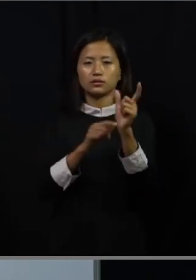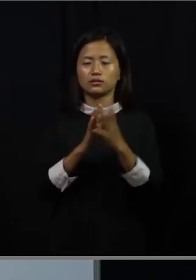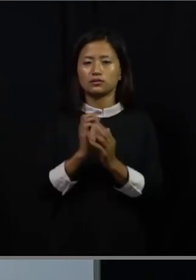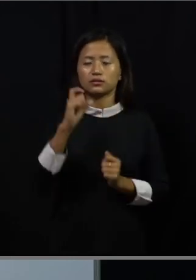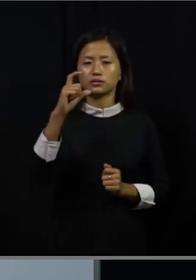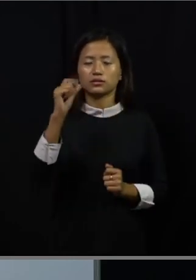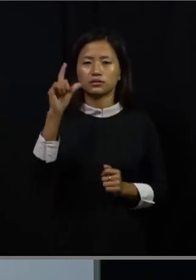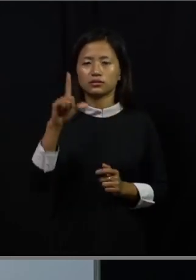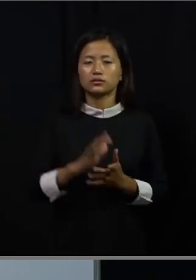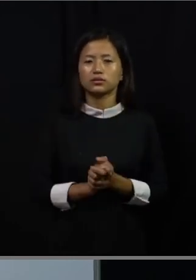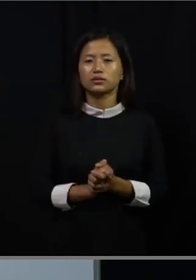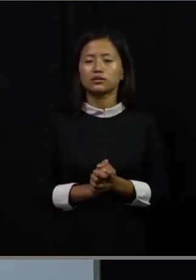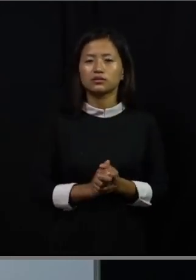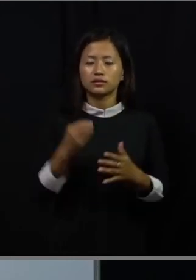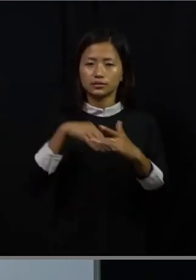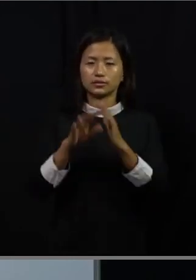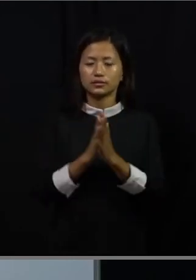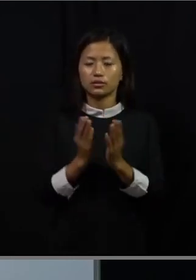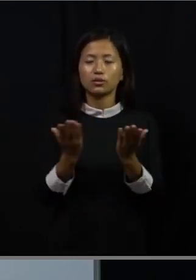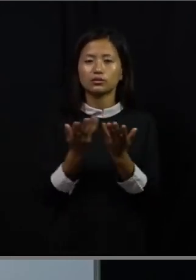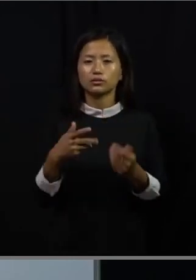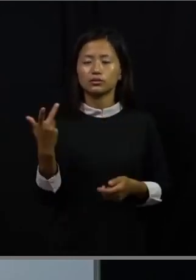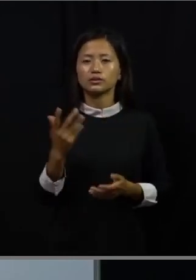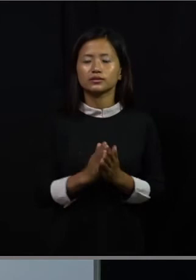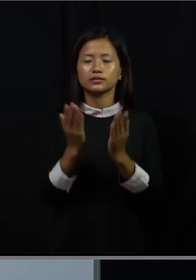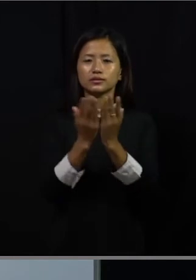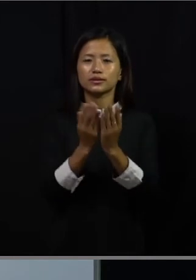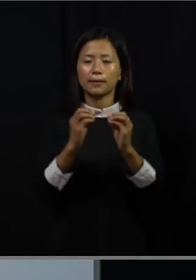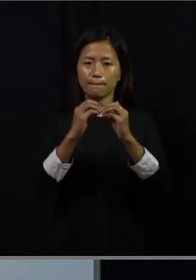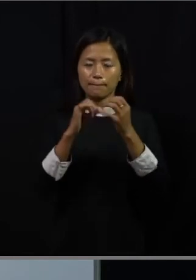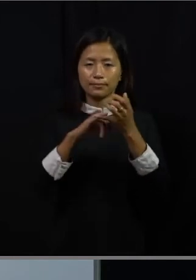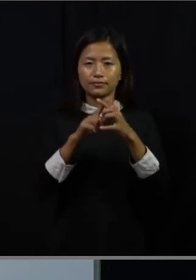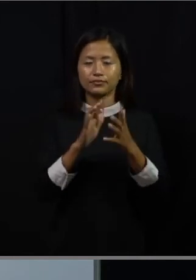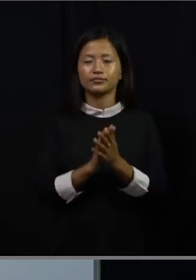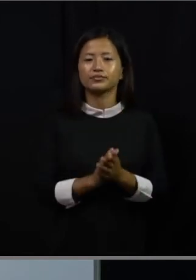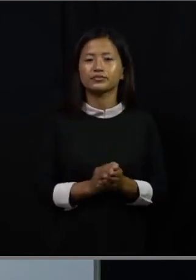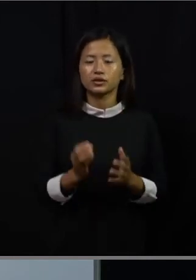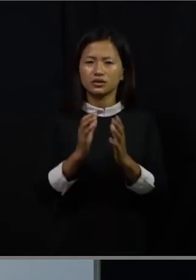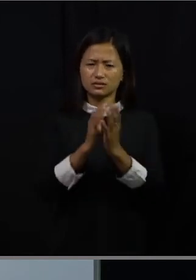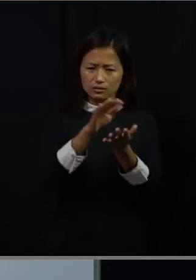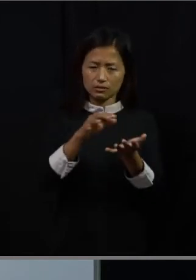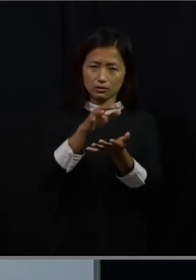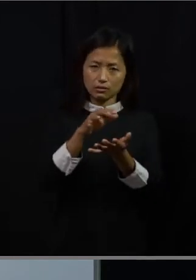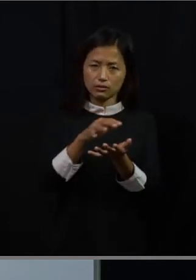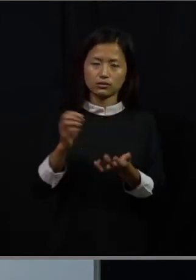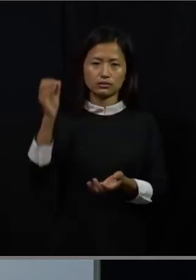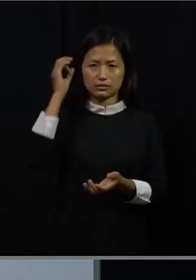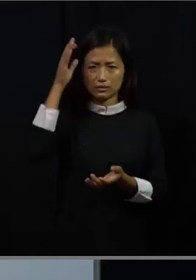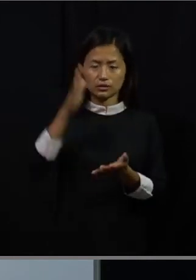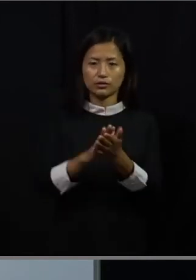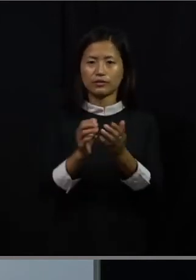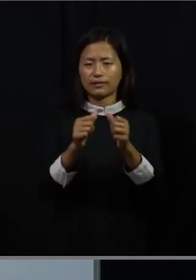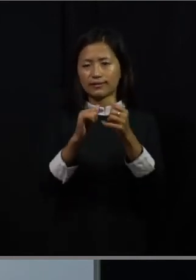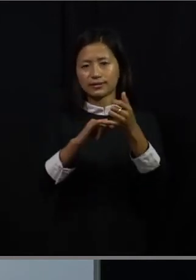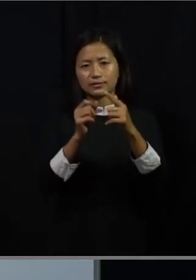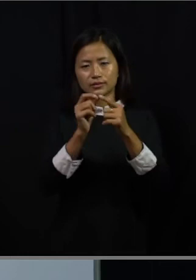that is what we call here. Okay, so what does it study? Okay, it basically study the biological concept or biological